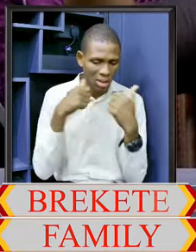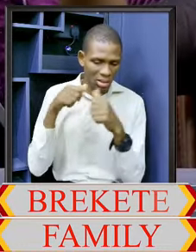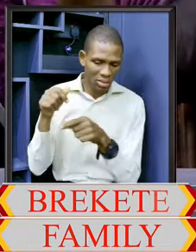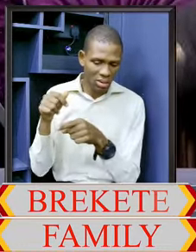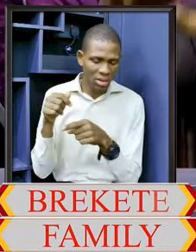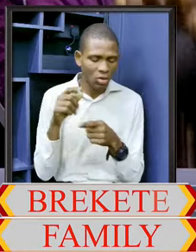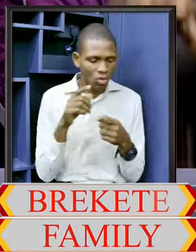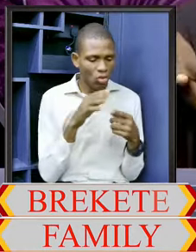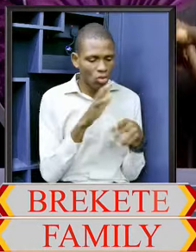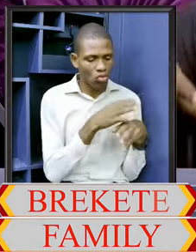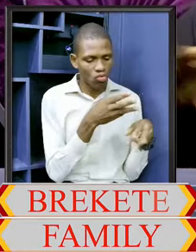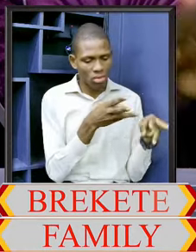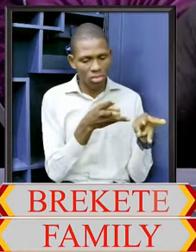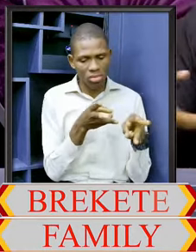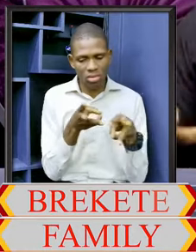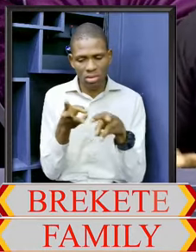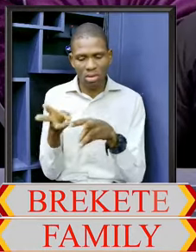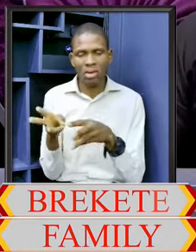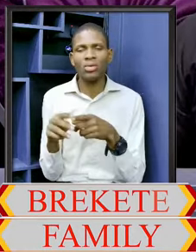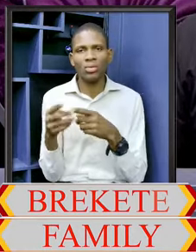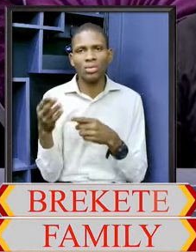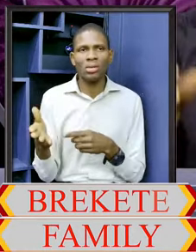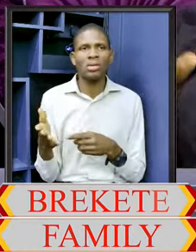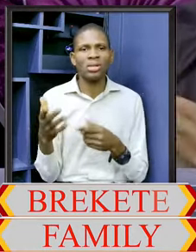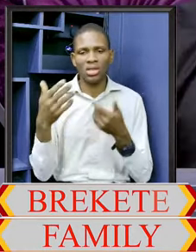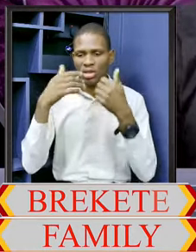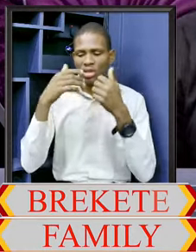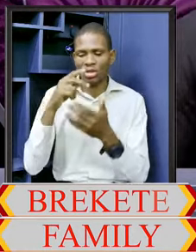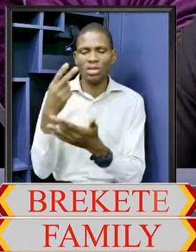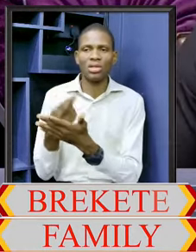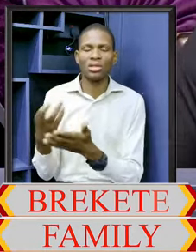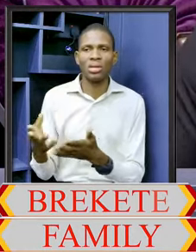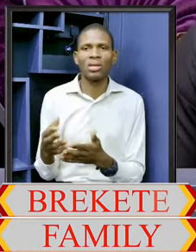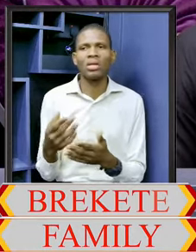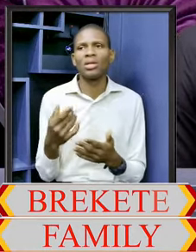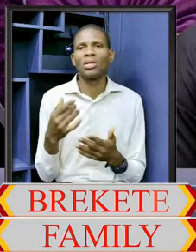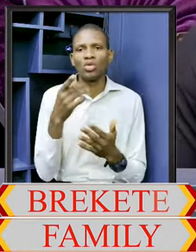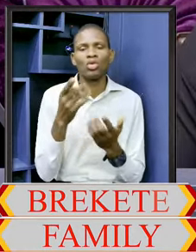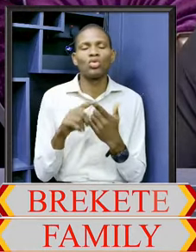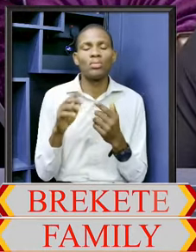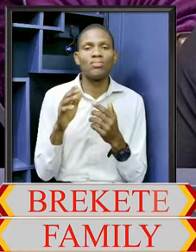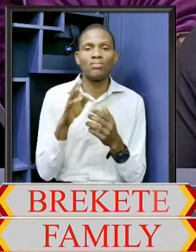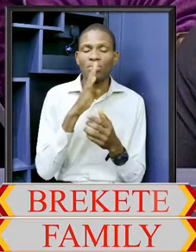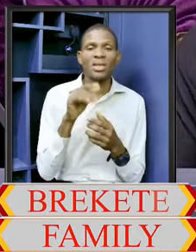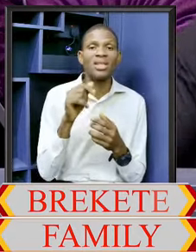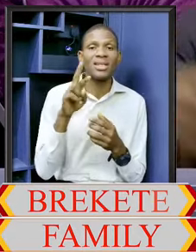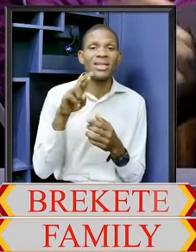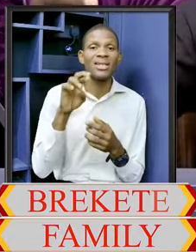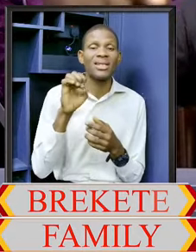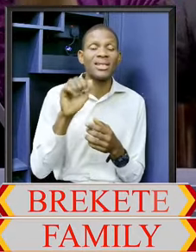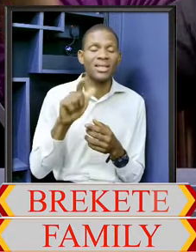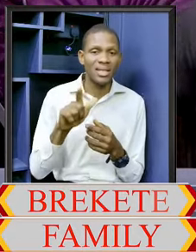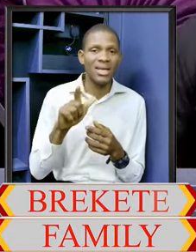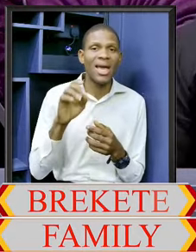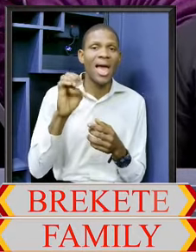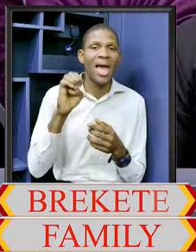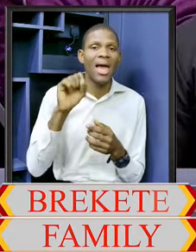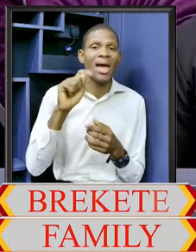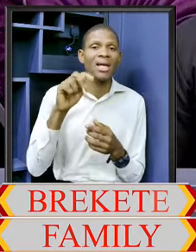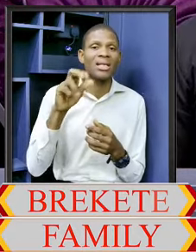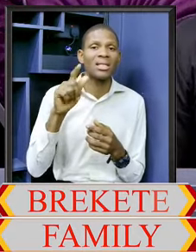way to there. Now let me break it down into something we can understand. I won't be a real estate developer. I want to build house they